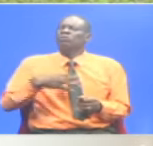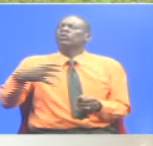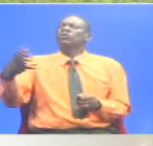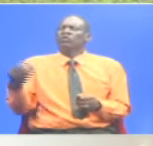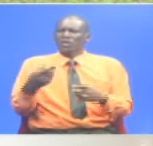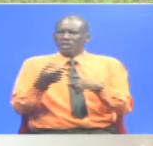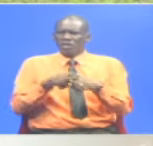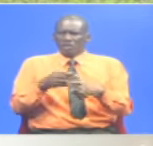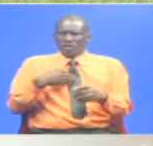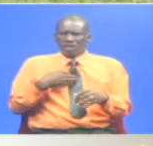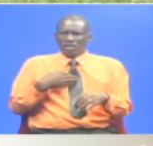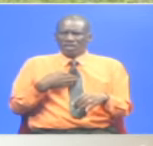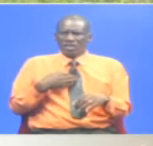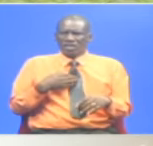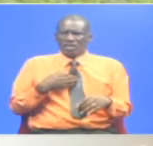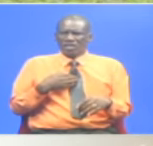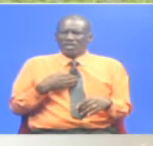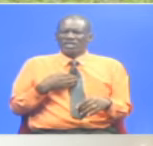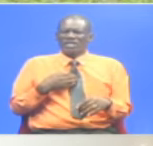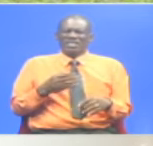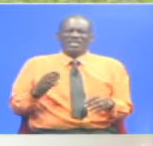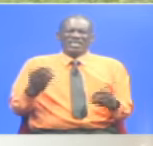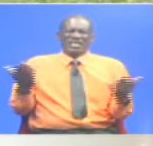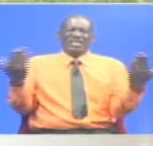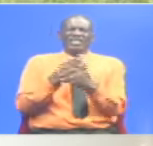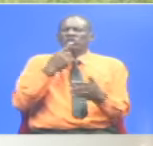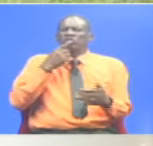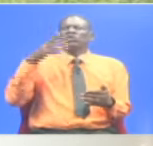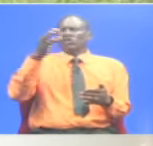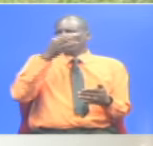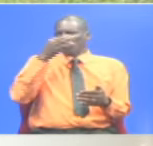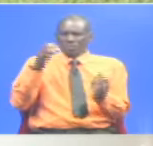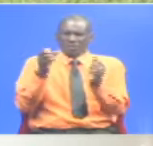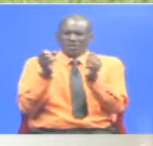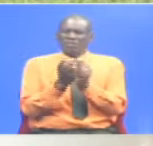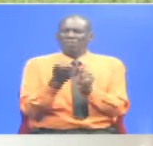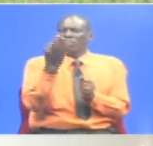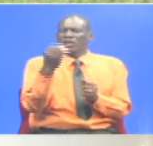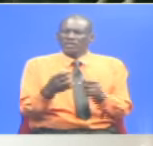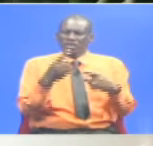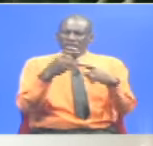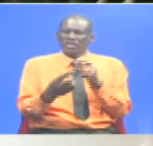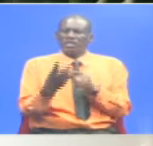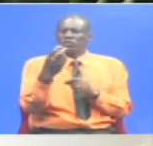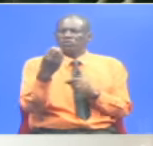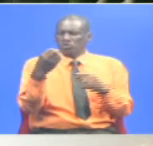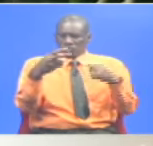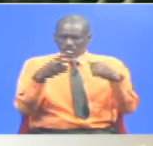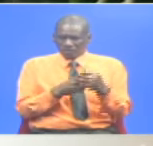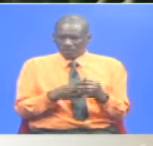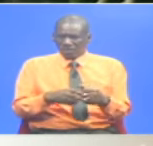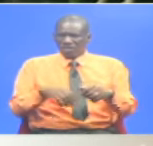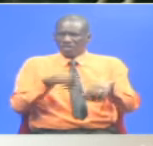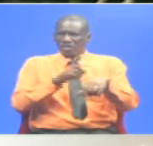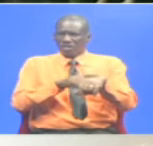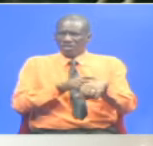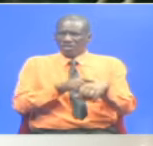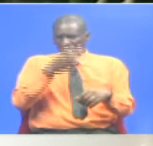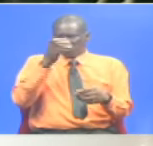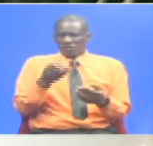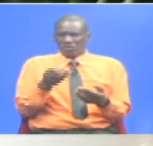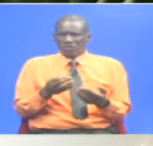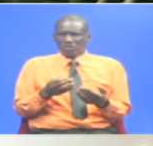the controversial dusk swearing in of Kibaki on December 30th, 2007. So when because the